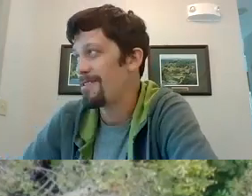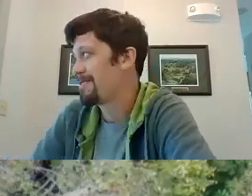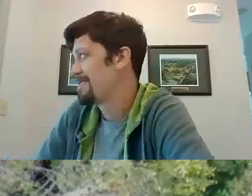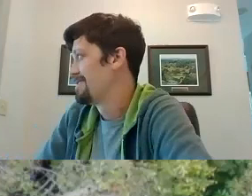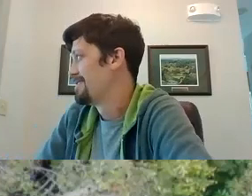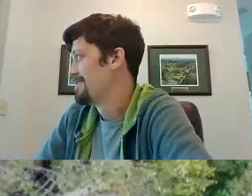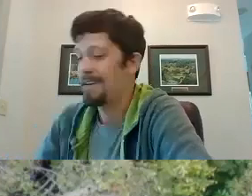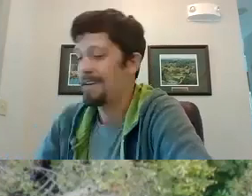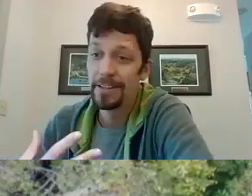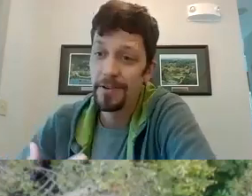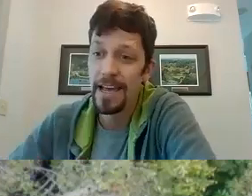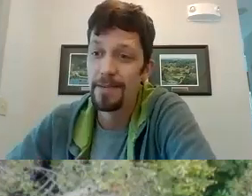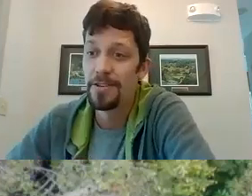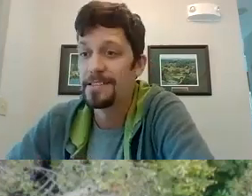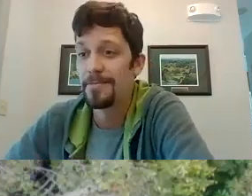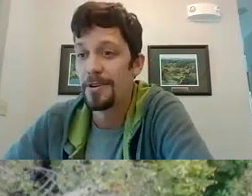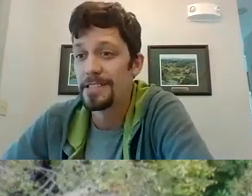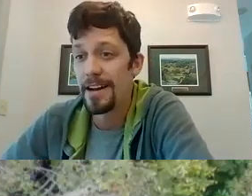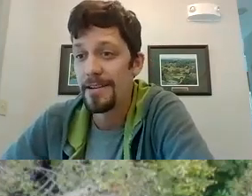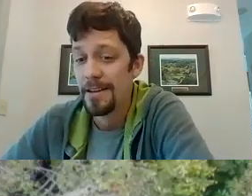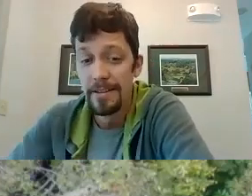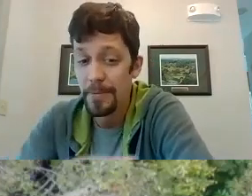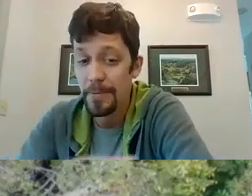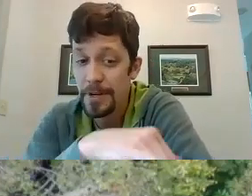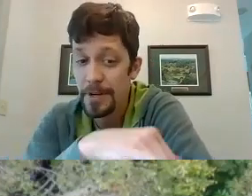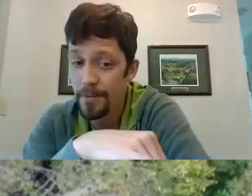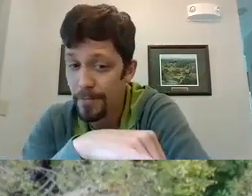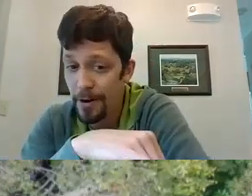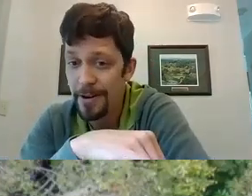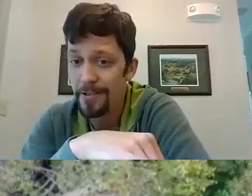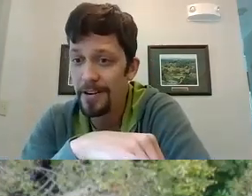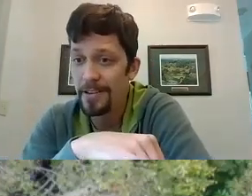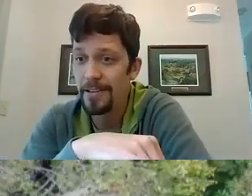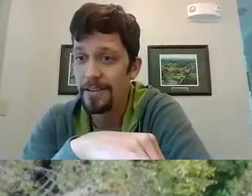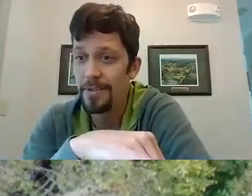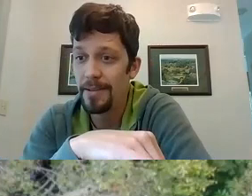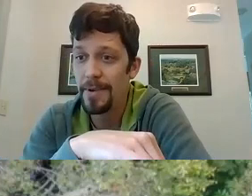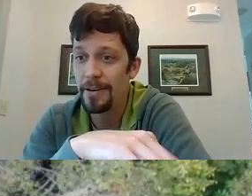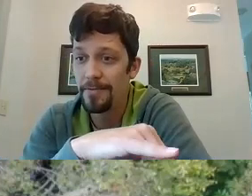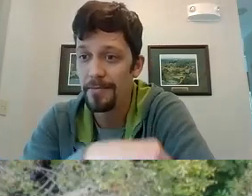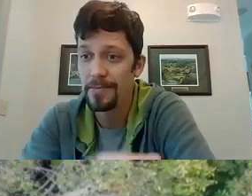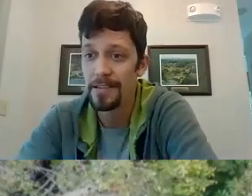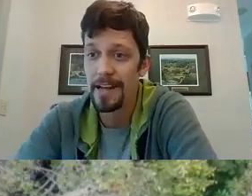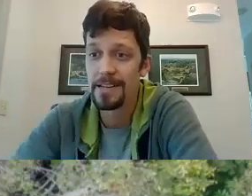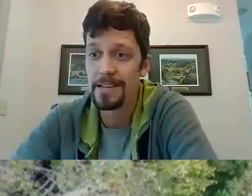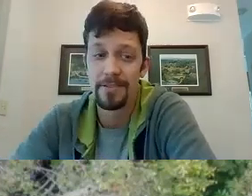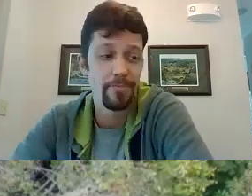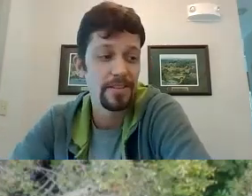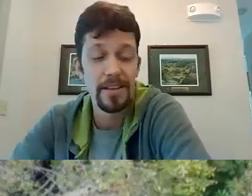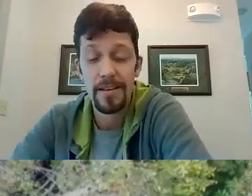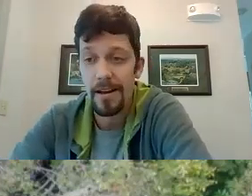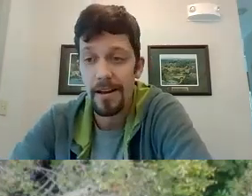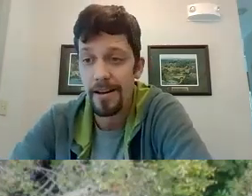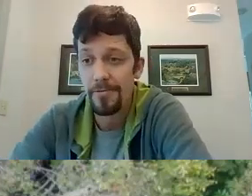around. And I live on camp, so I see them all the time. The picture of the bird feeder and the black bear slides